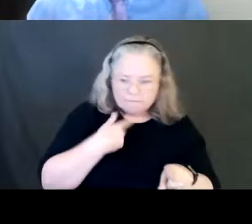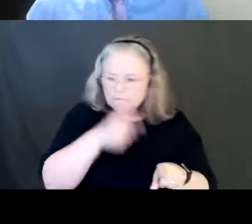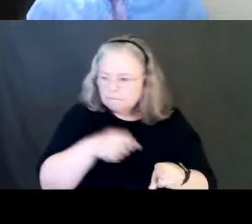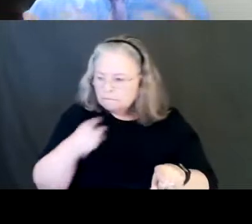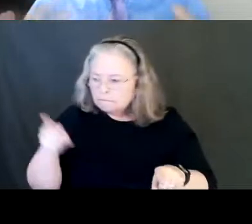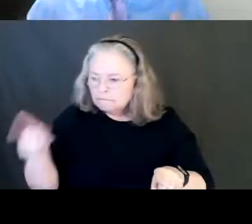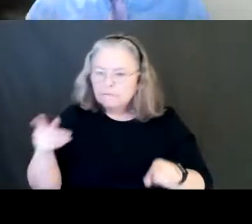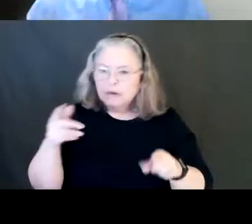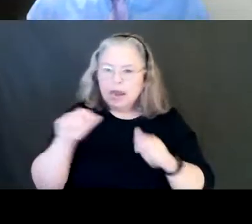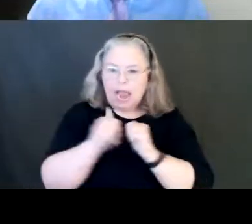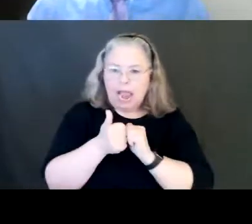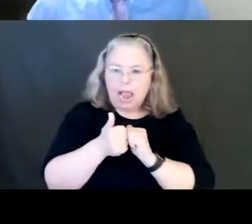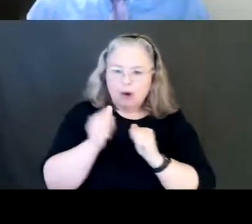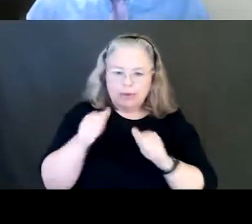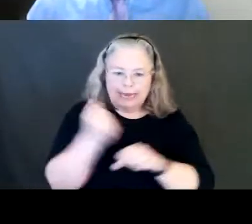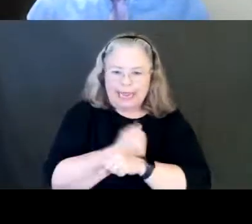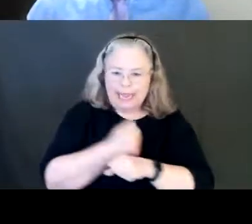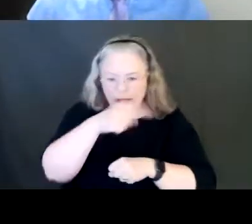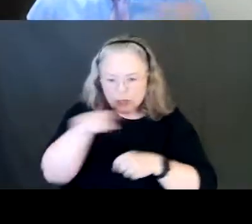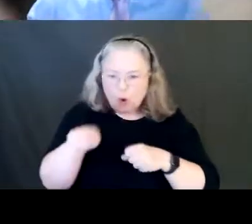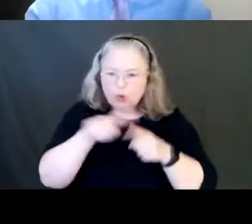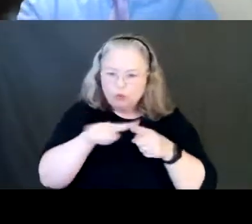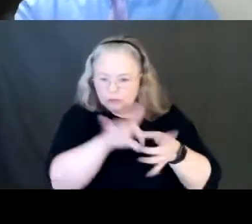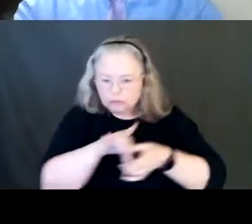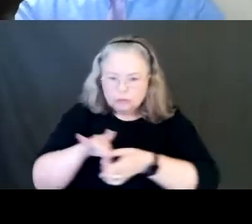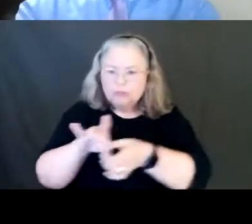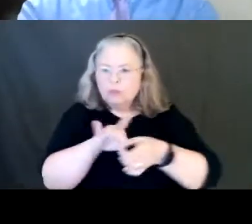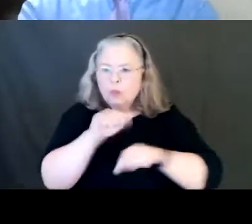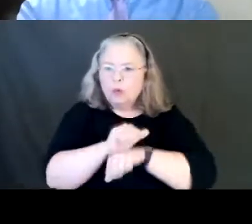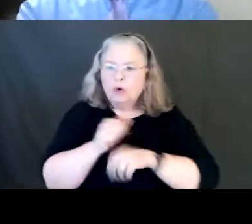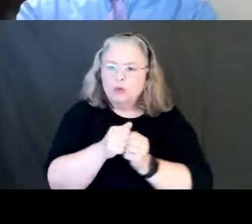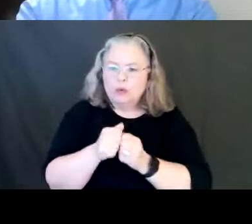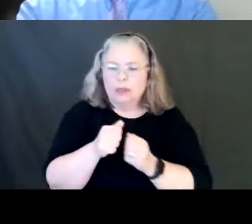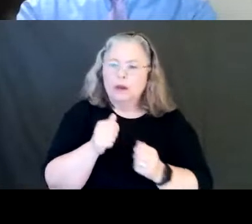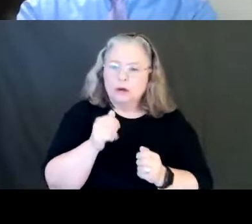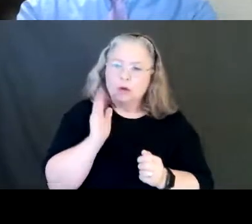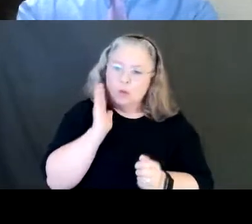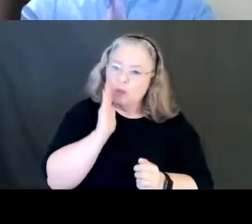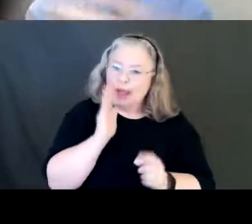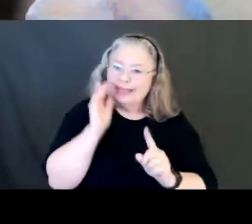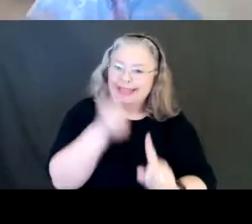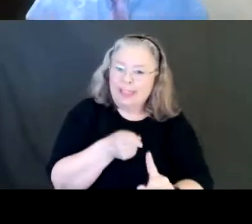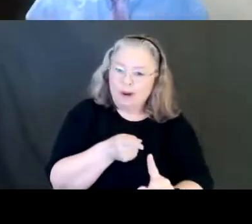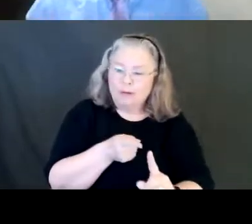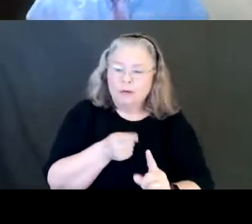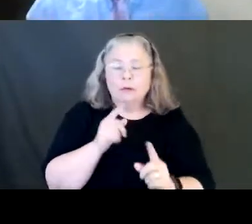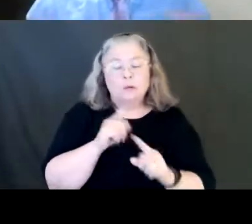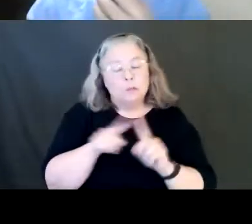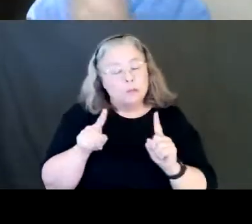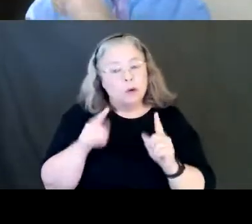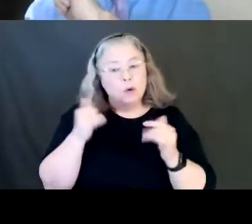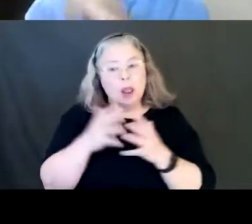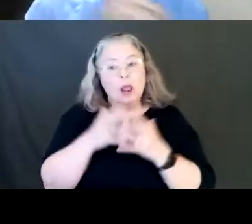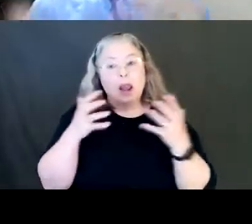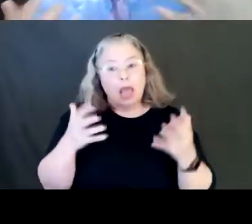can interact or operate together. And so we will definitely get to that point because there is a lot of really